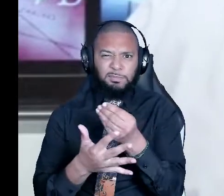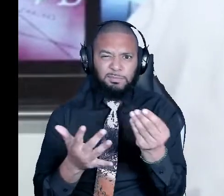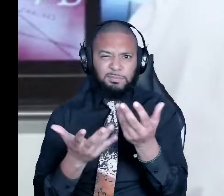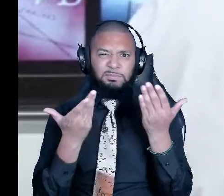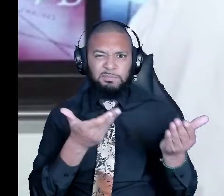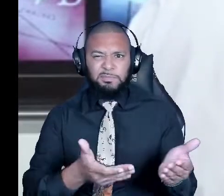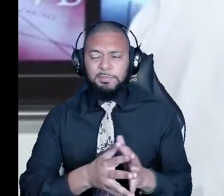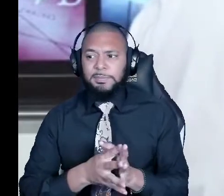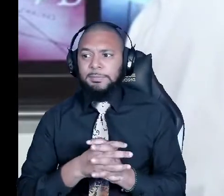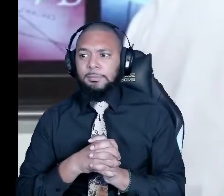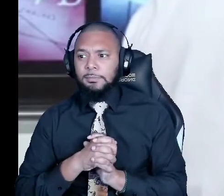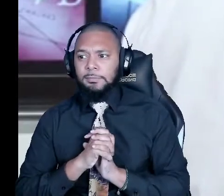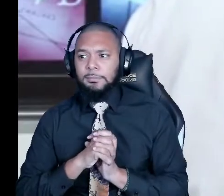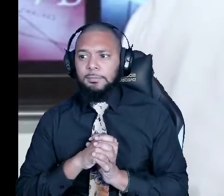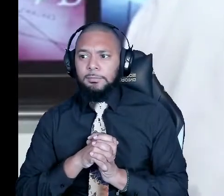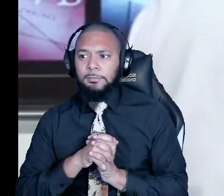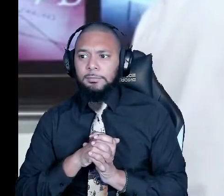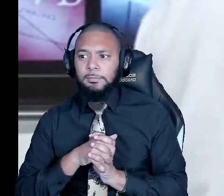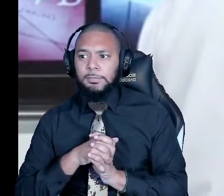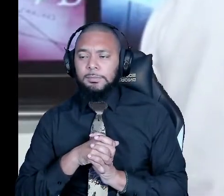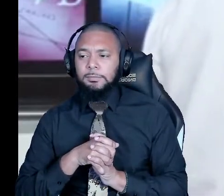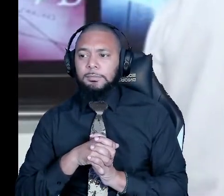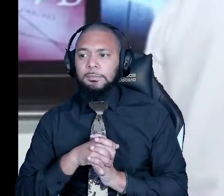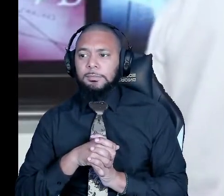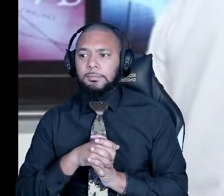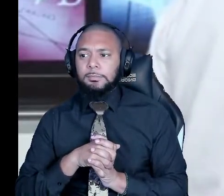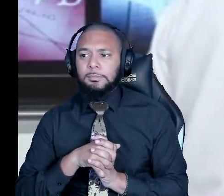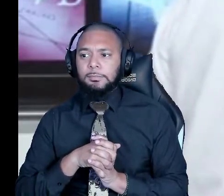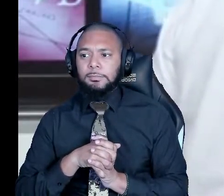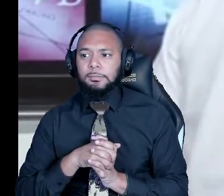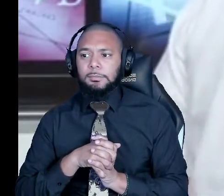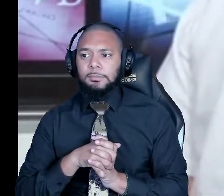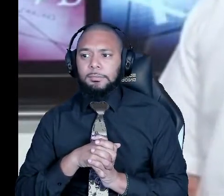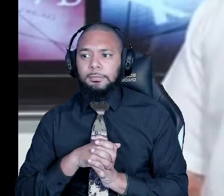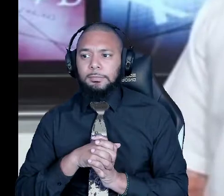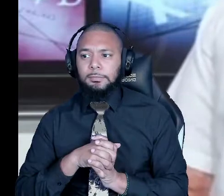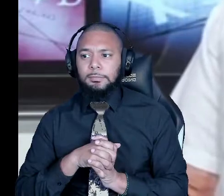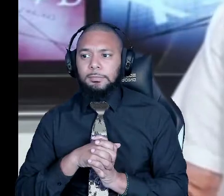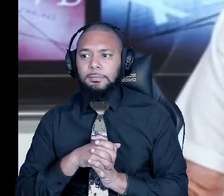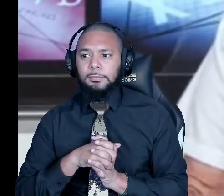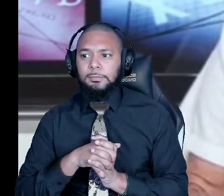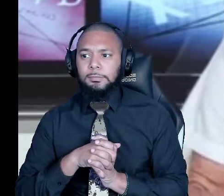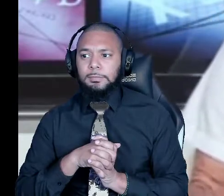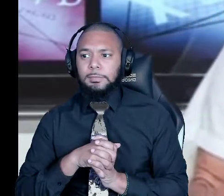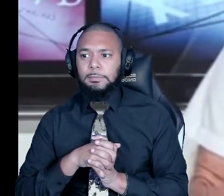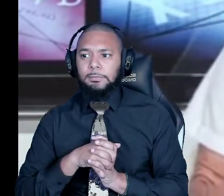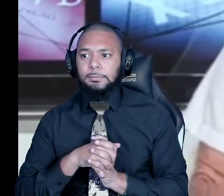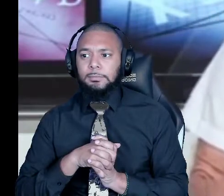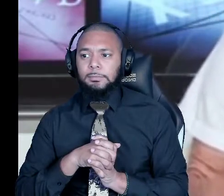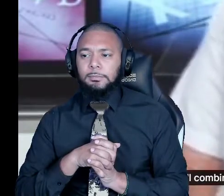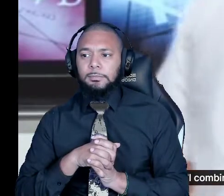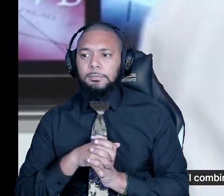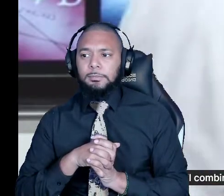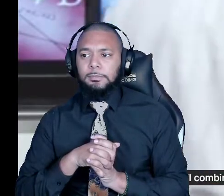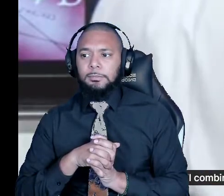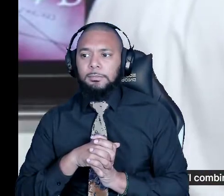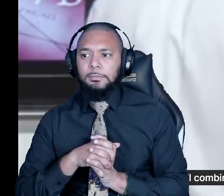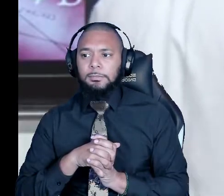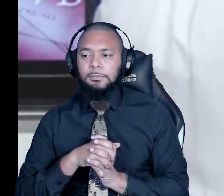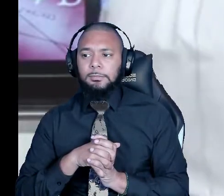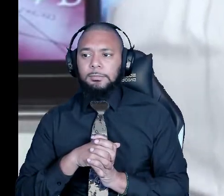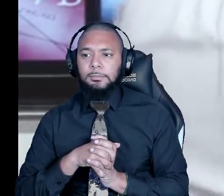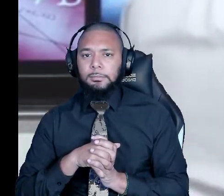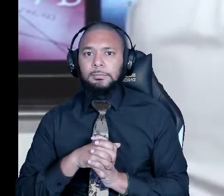4 times 2y is 8y, and 4 times negative 4 is negative 16. I'll combine the